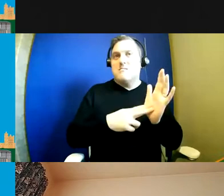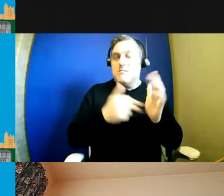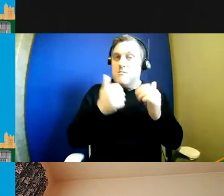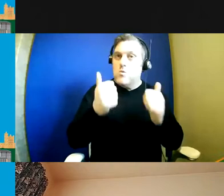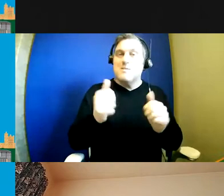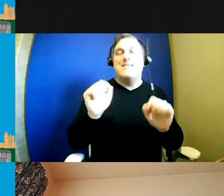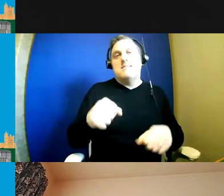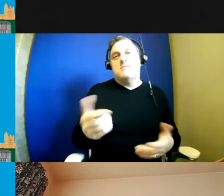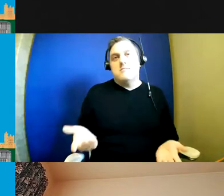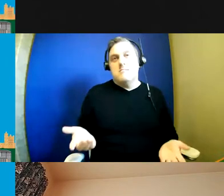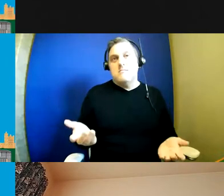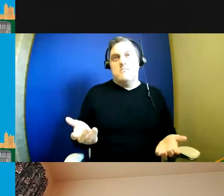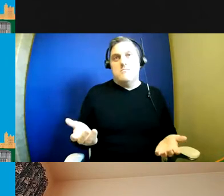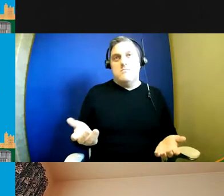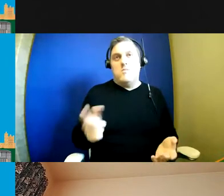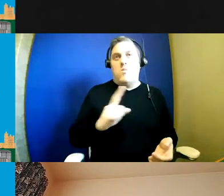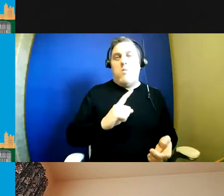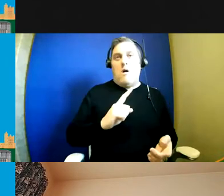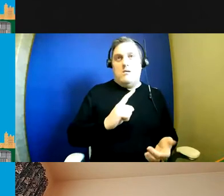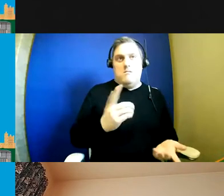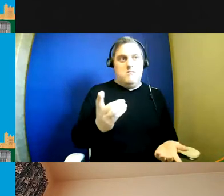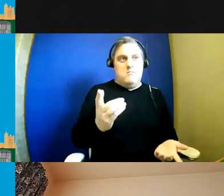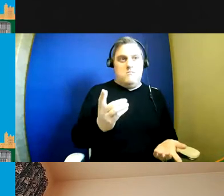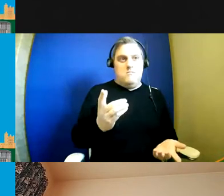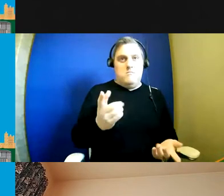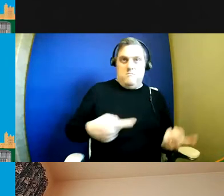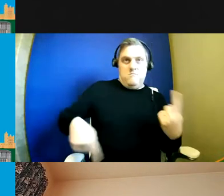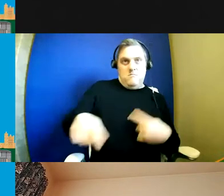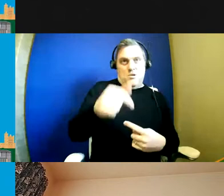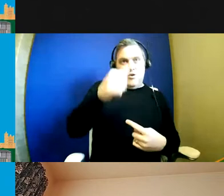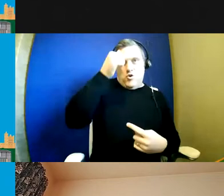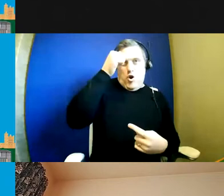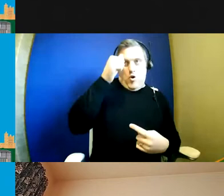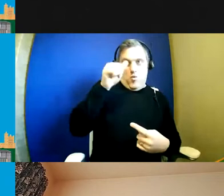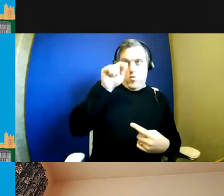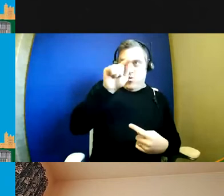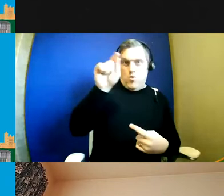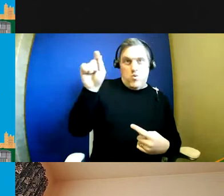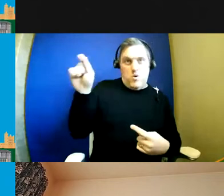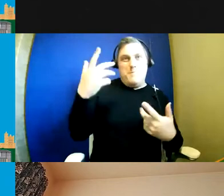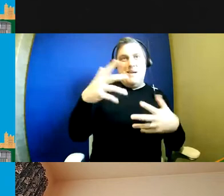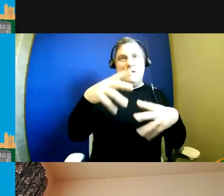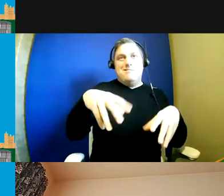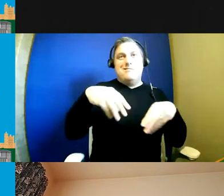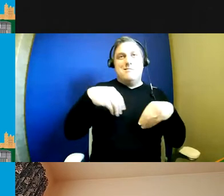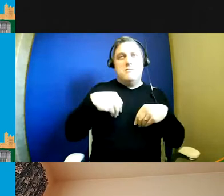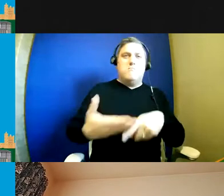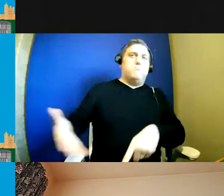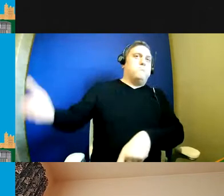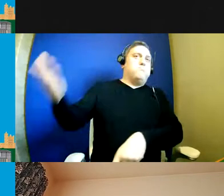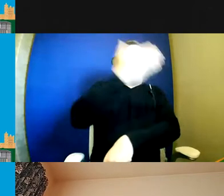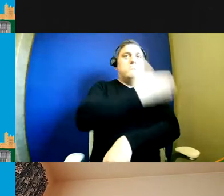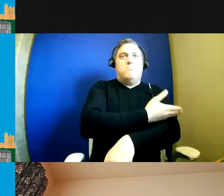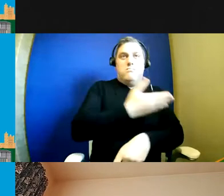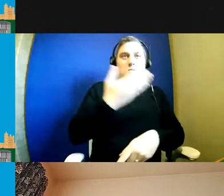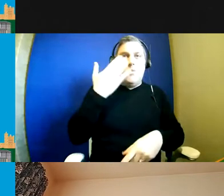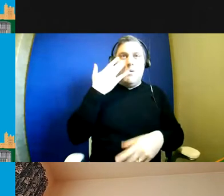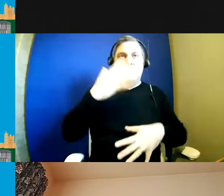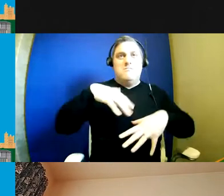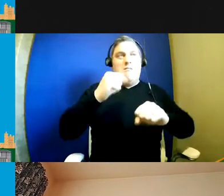Yes, because actually we probably all know people who got COVID at the very beginning of the